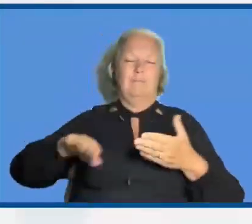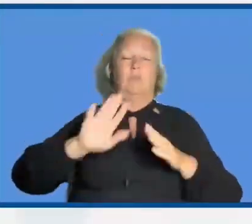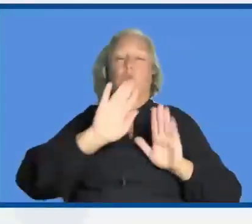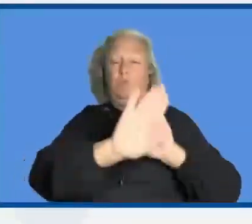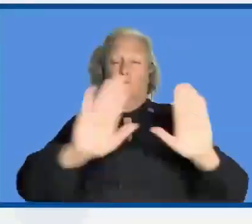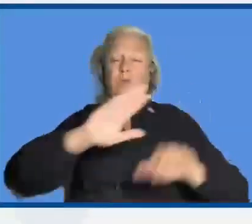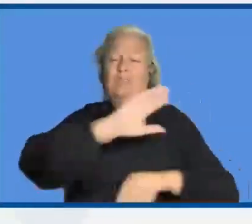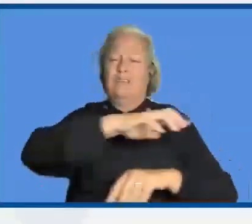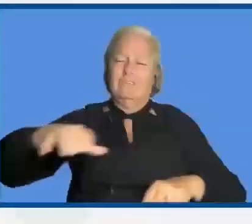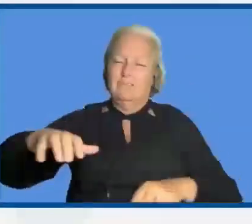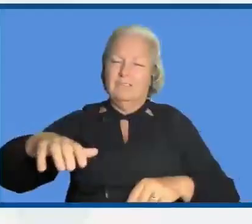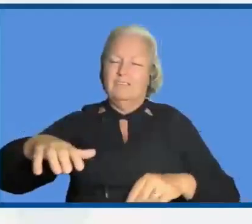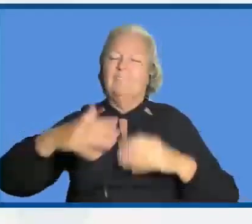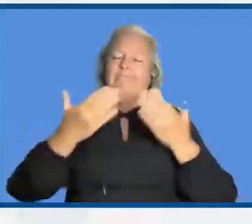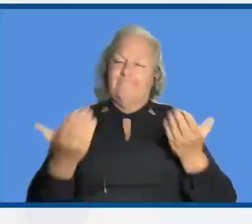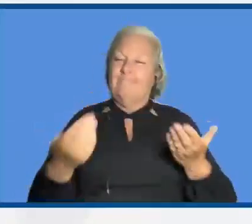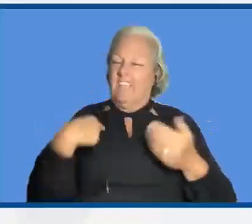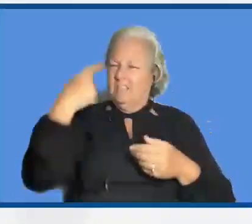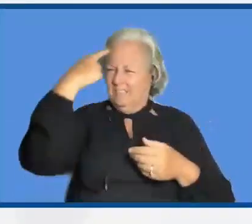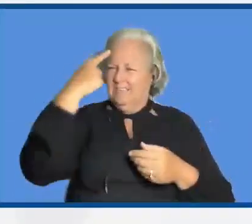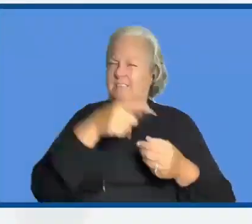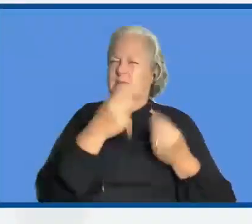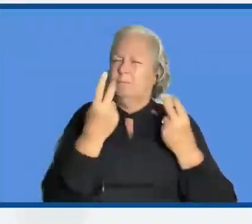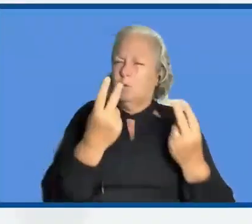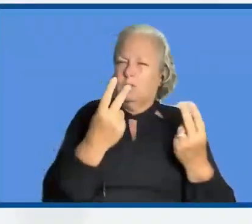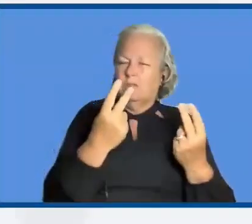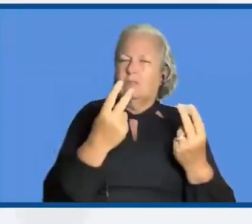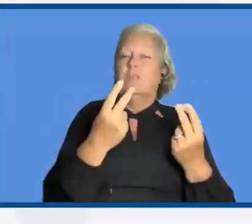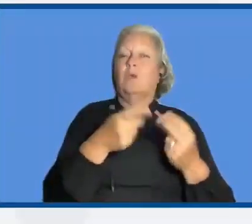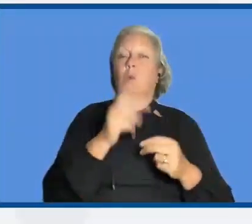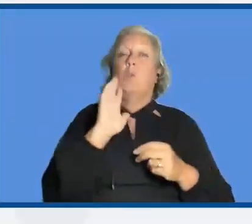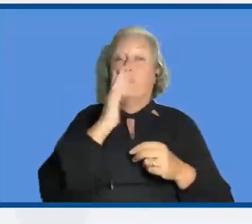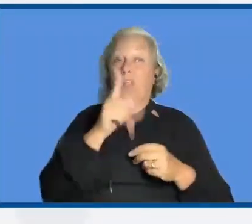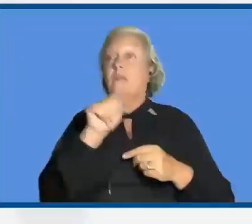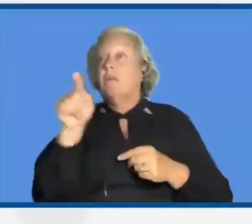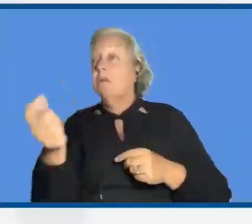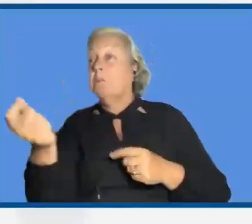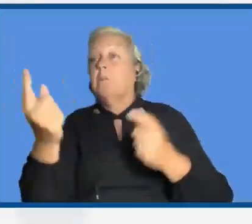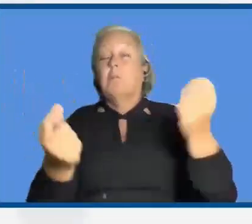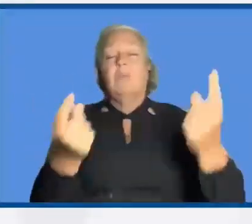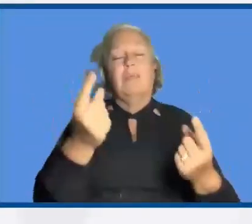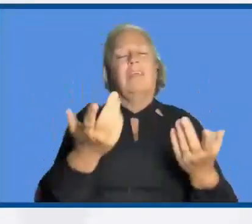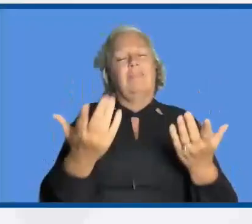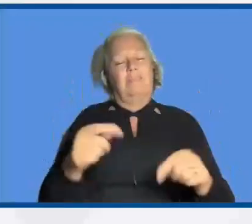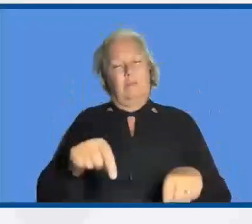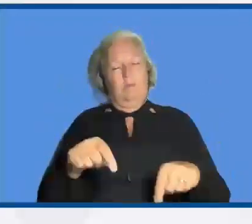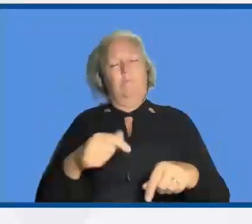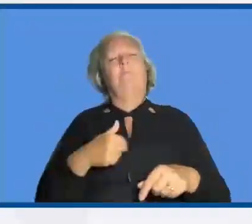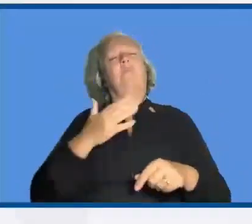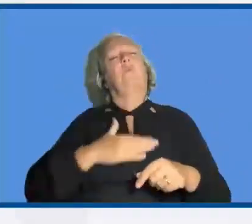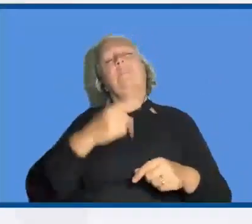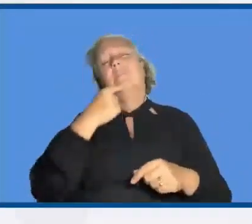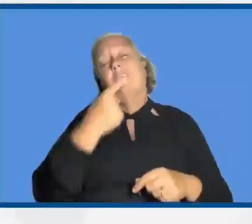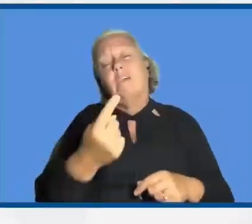this is something that will start to happen in countries. Finally, I'd like to emphasize that each one